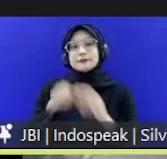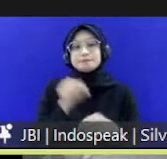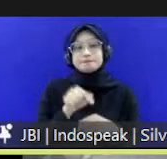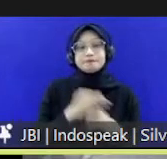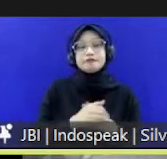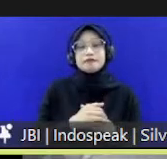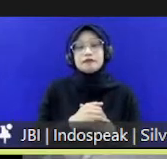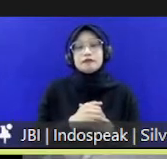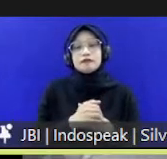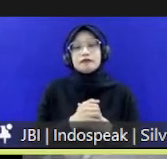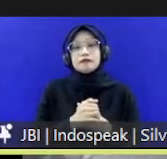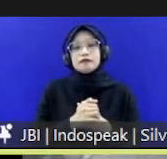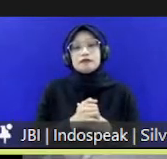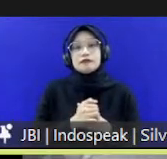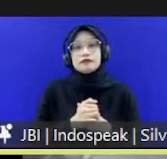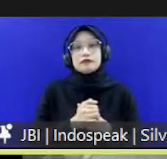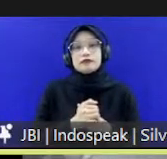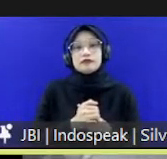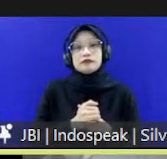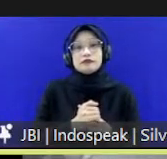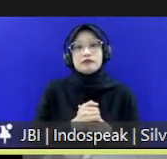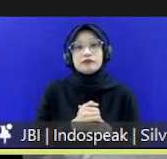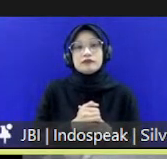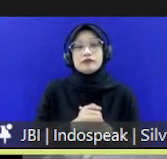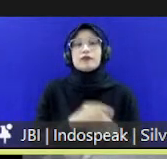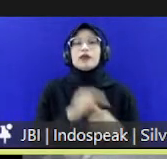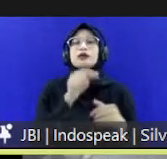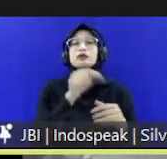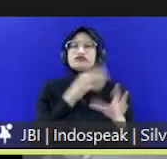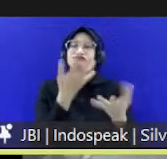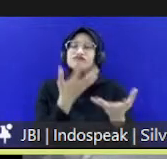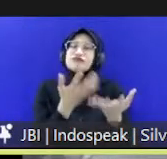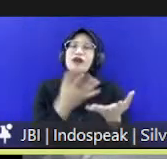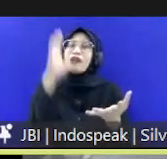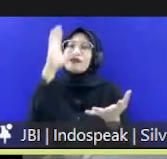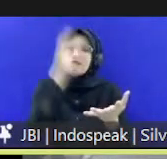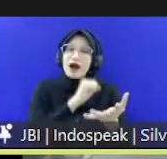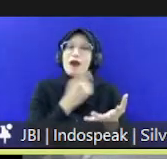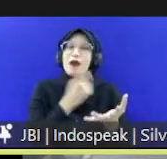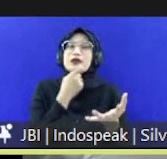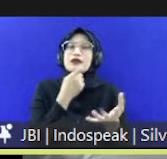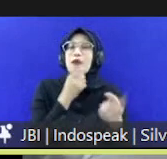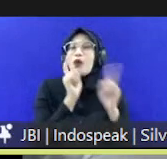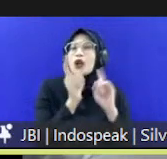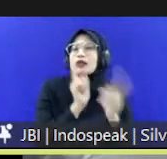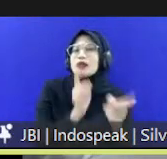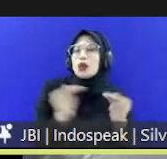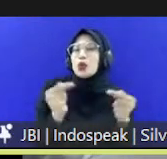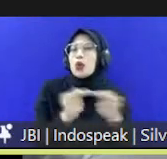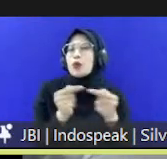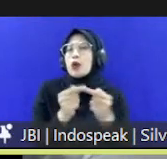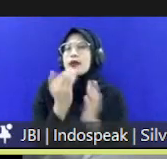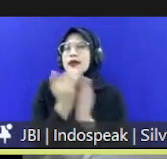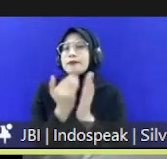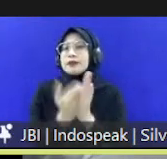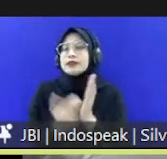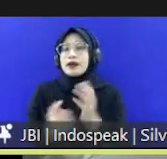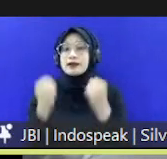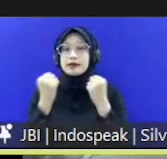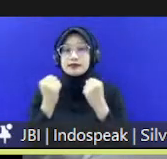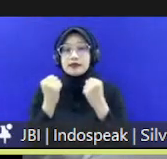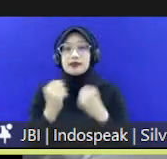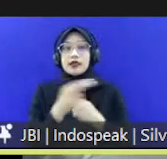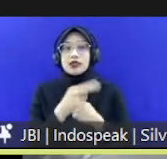the extent we know something about the politics of health policy in Indonesia, it's mainly because scholars have written about the politics of specific